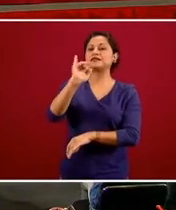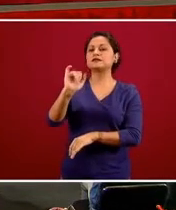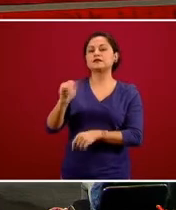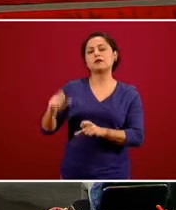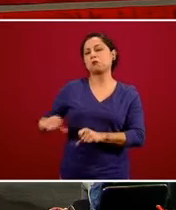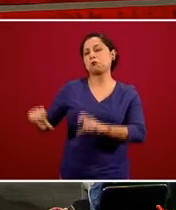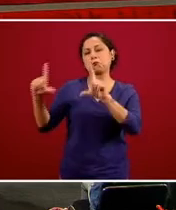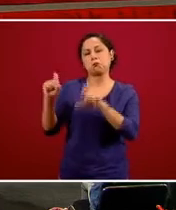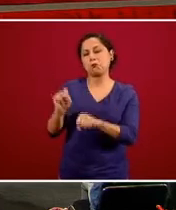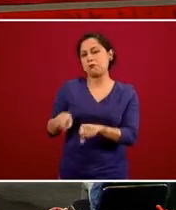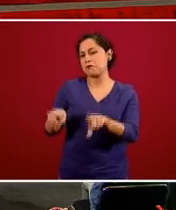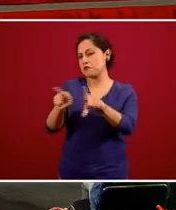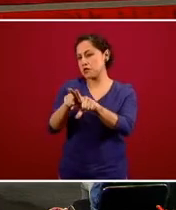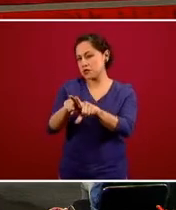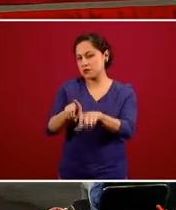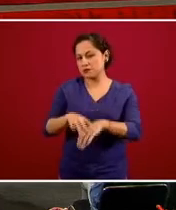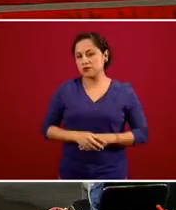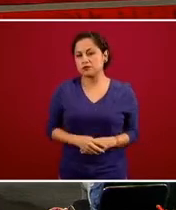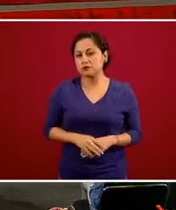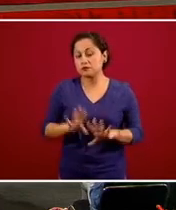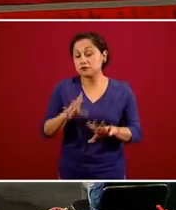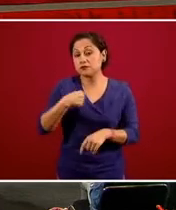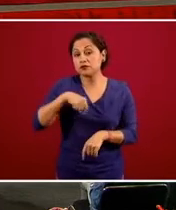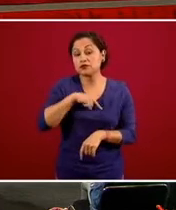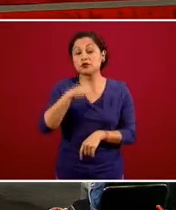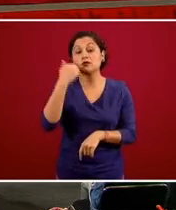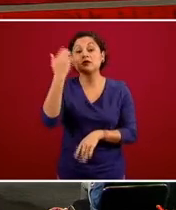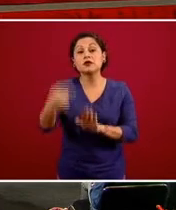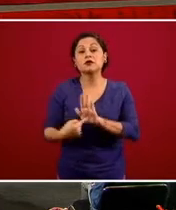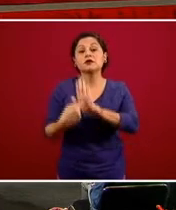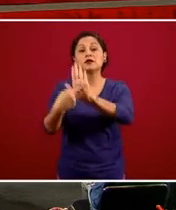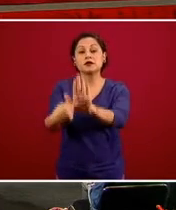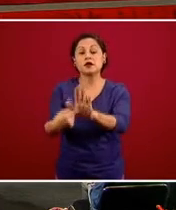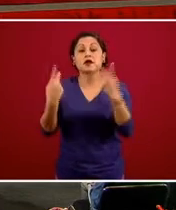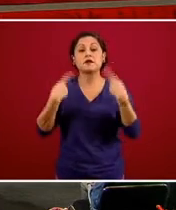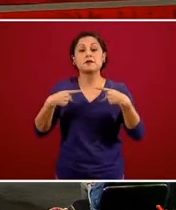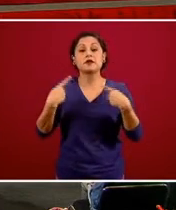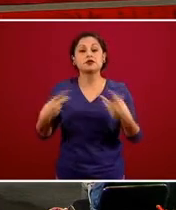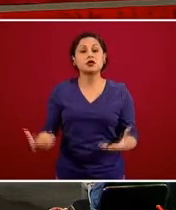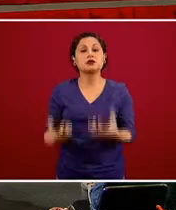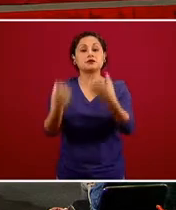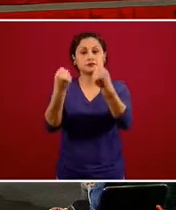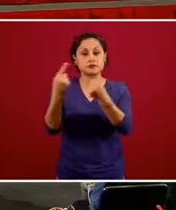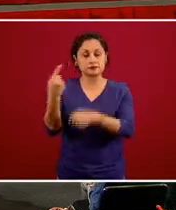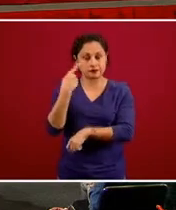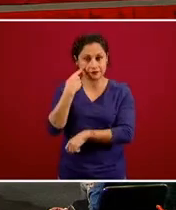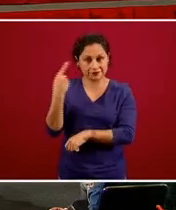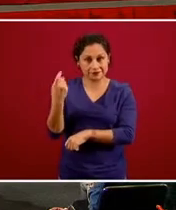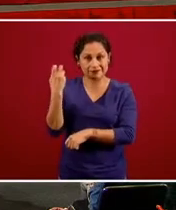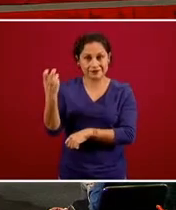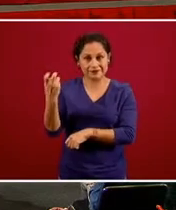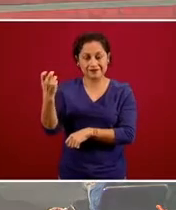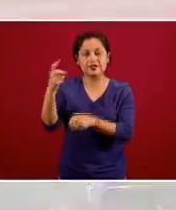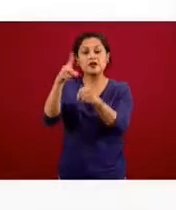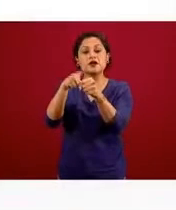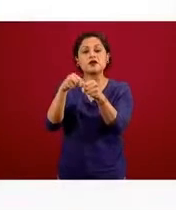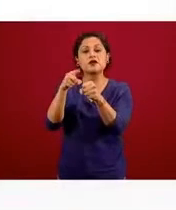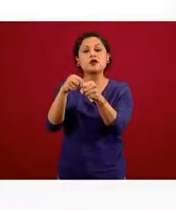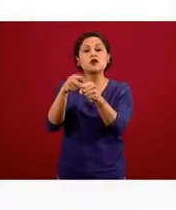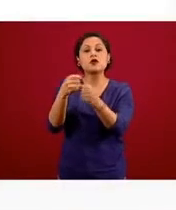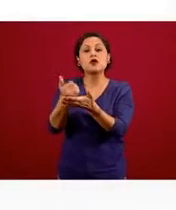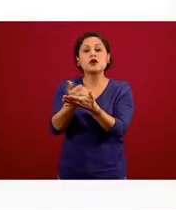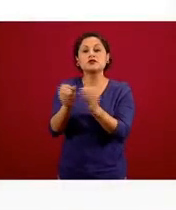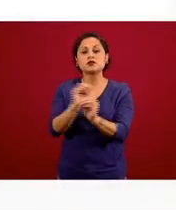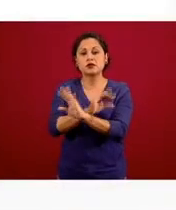more severe version of the disease. This is the same. We wanted to present it in further detail. These are